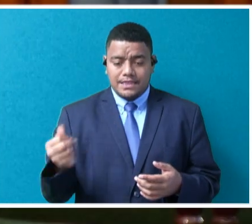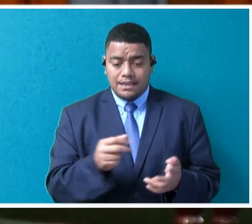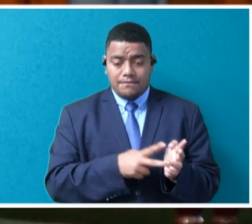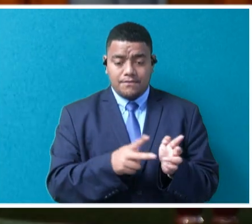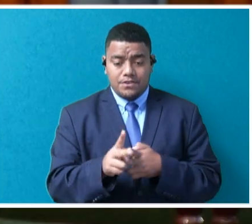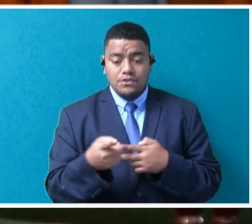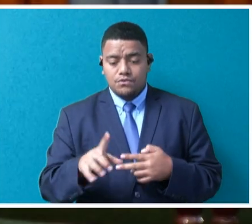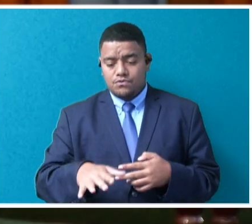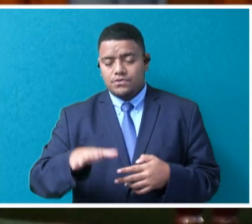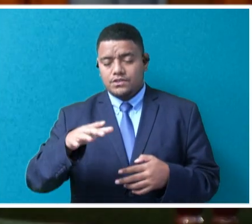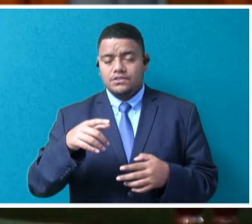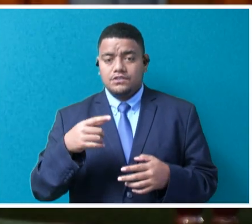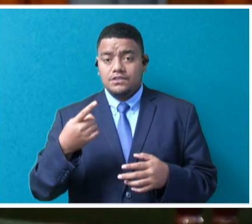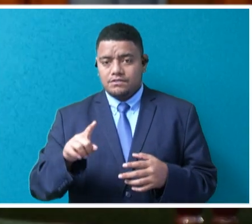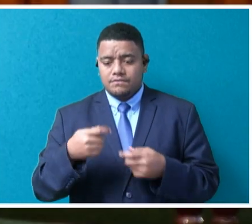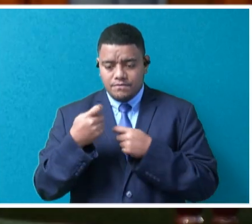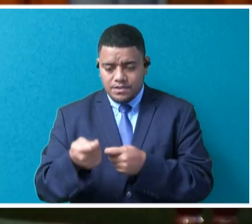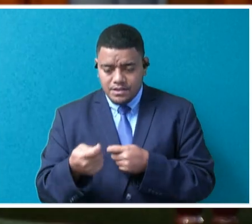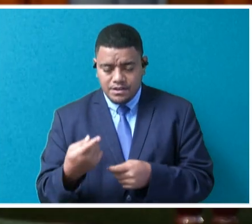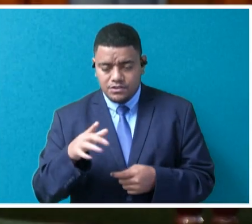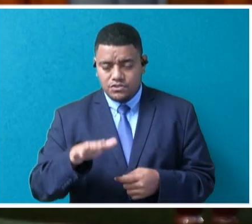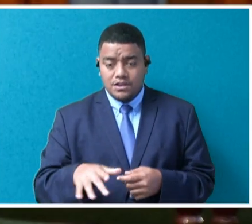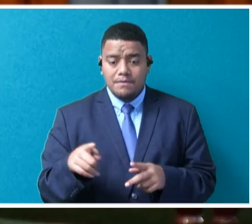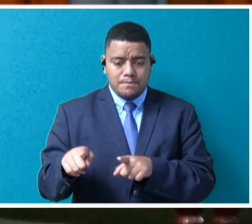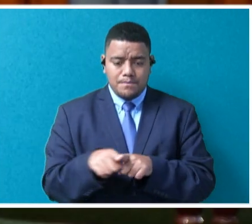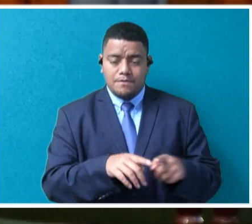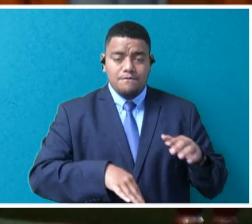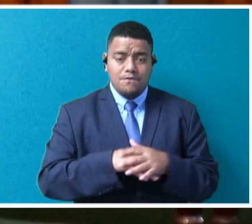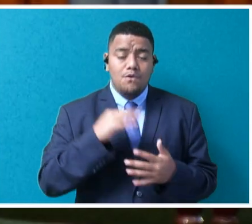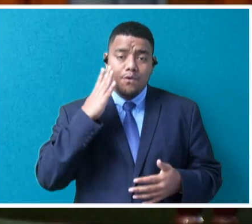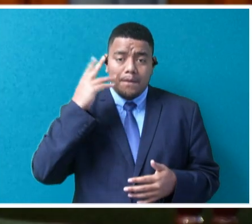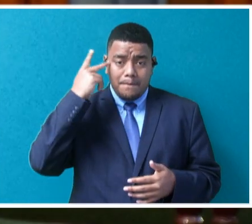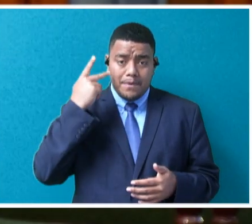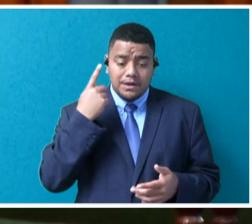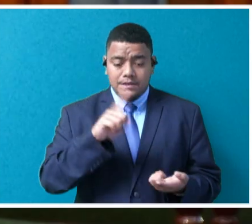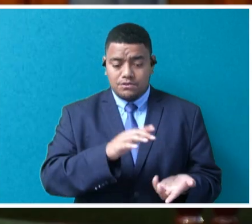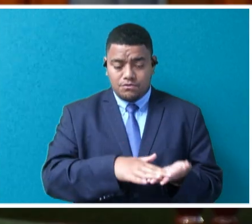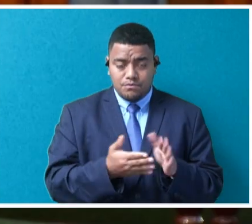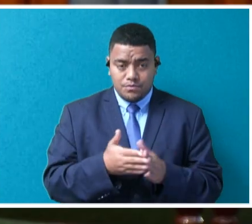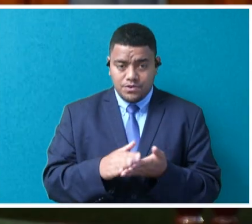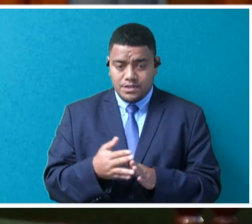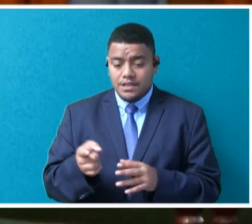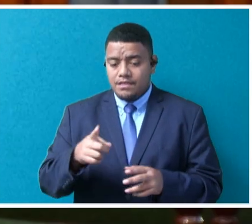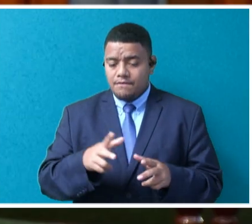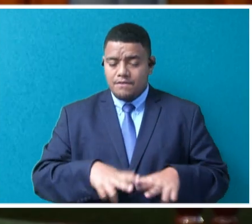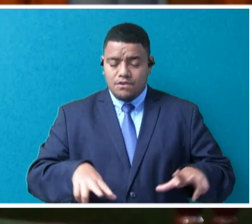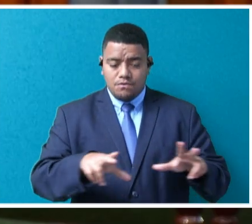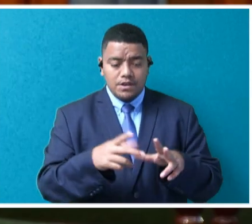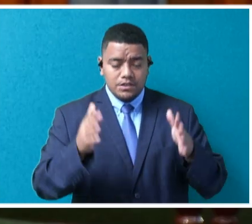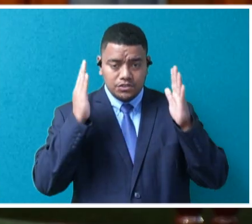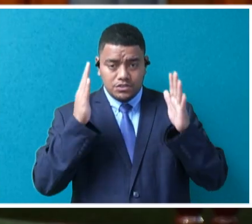to raise a child," becomes even more meaningful when parents, communities, the Vanua, churches, and